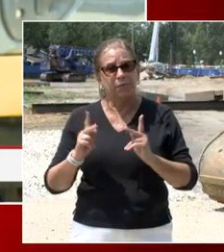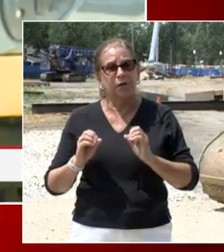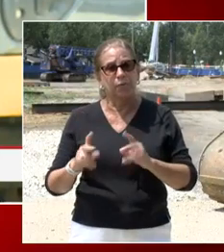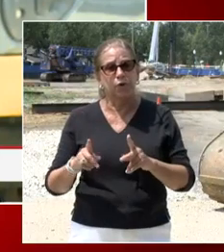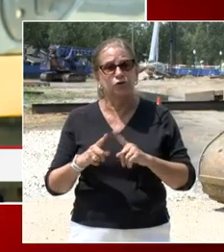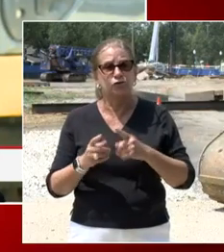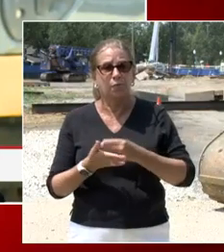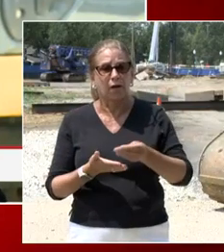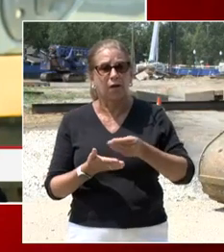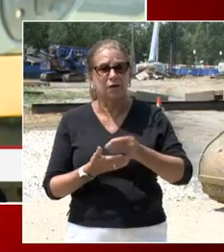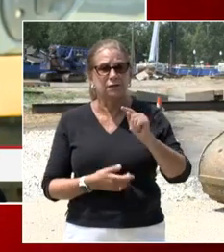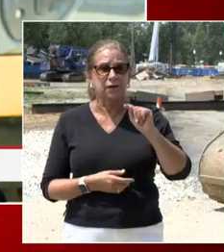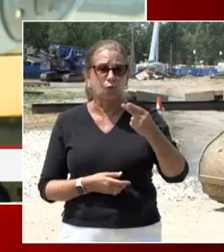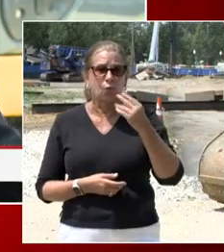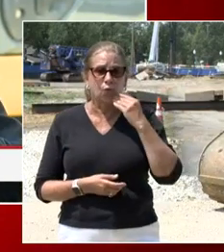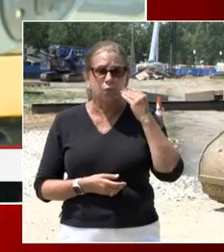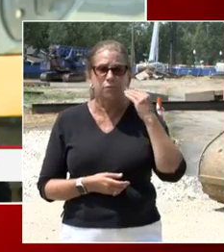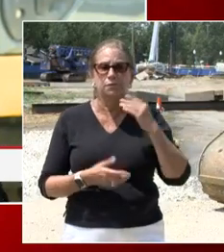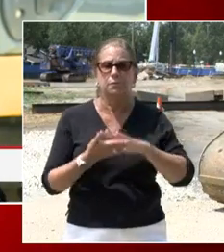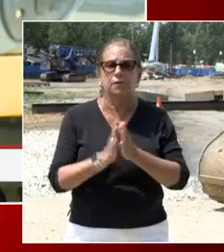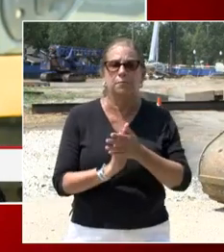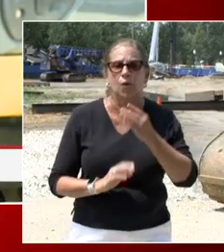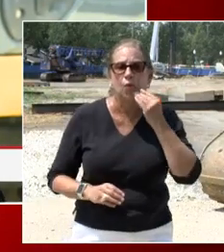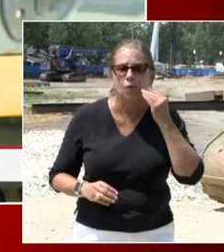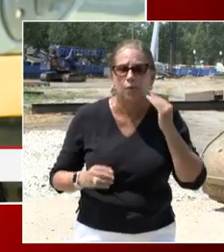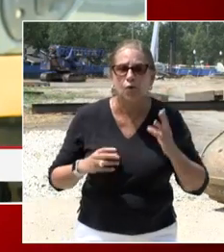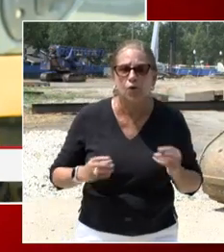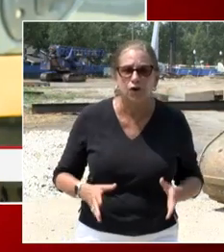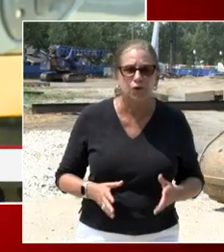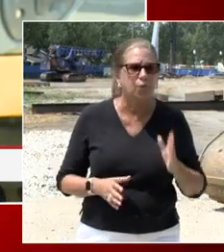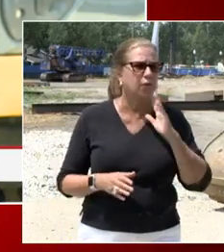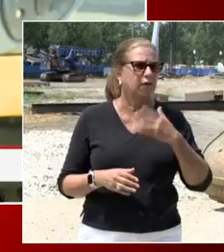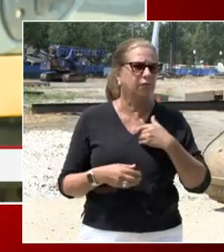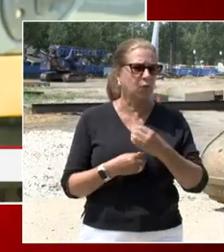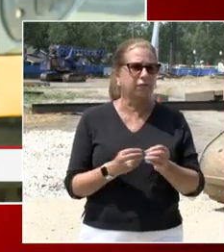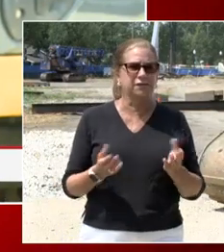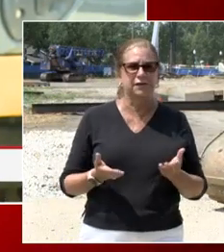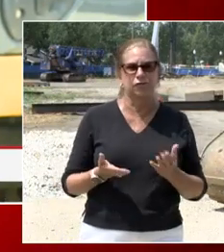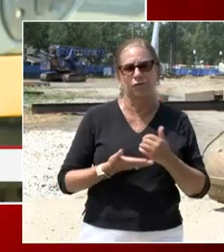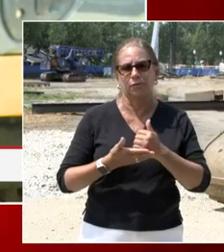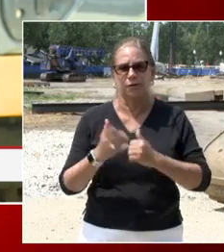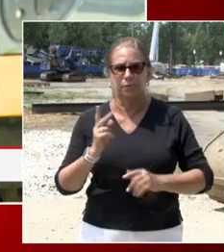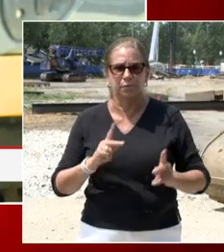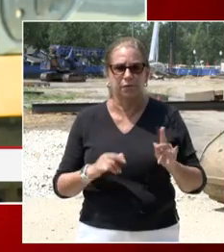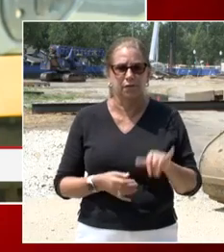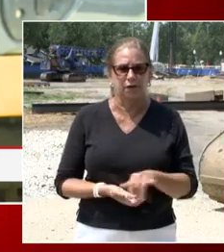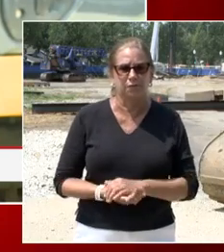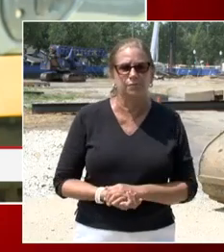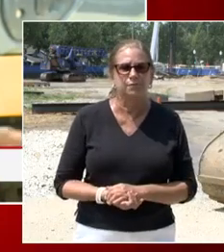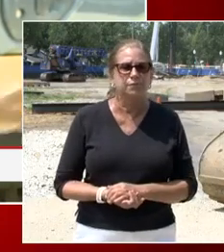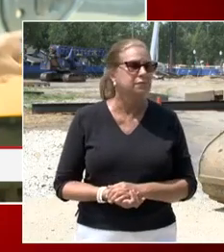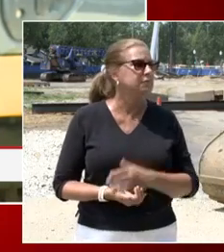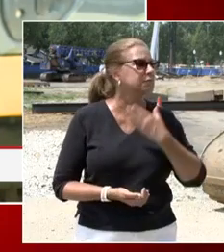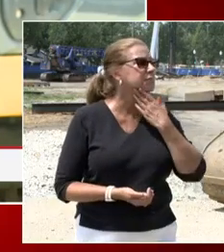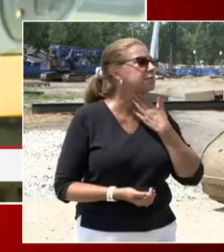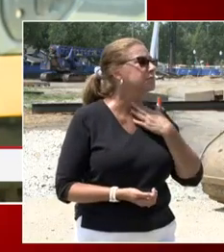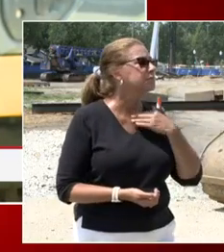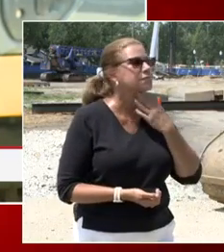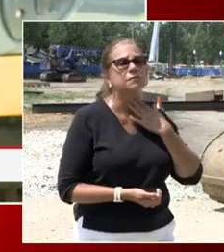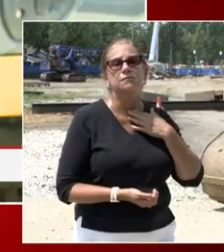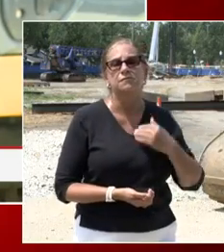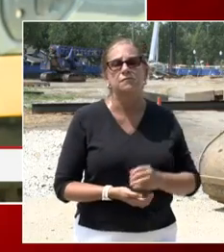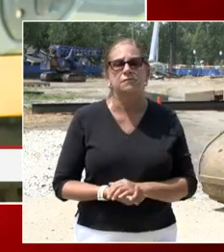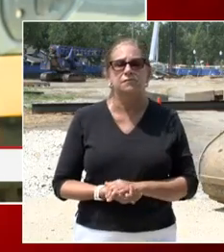And 30% of those units are affordable units with very generous support from the district as well. So I encourage you to walk